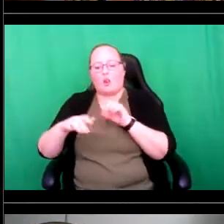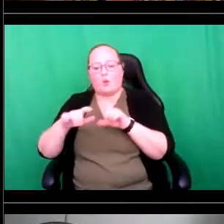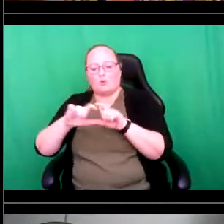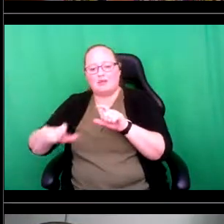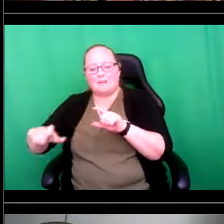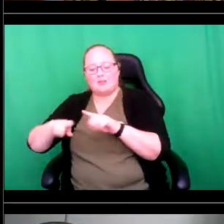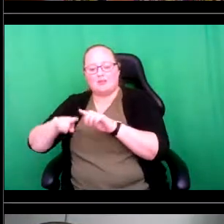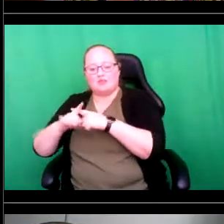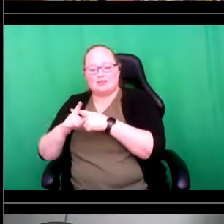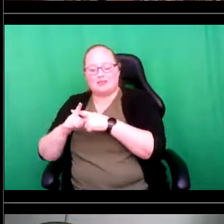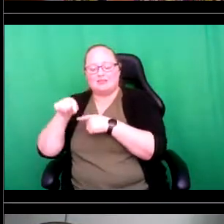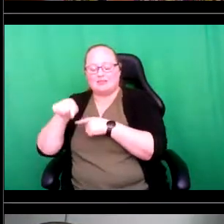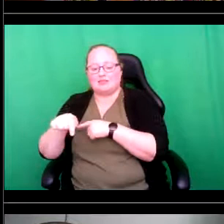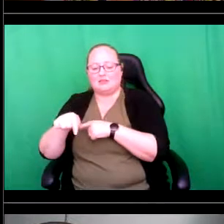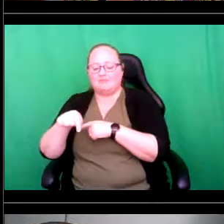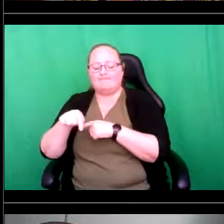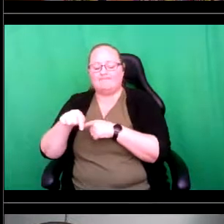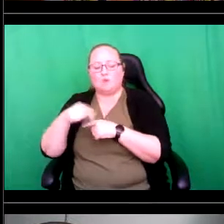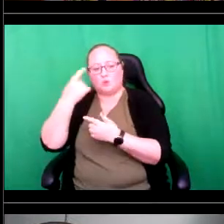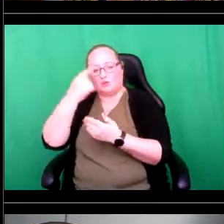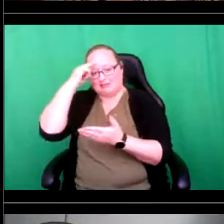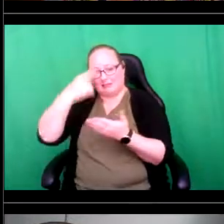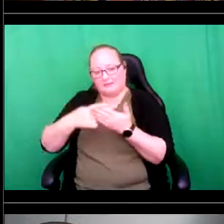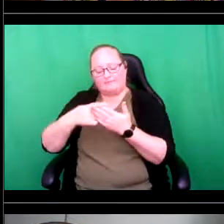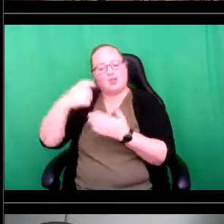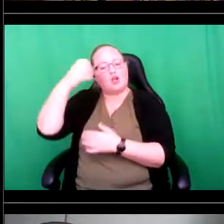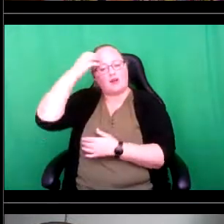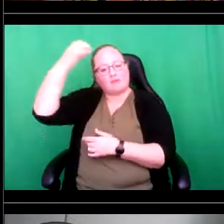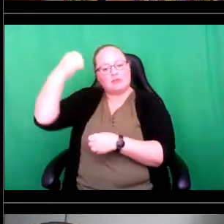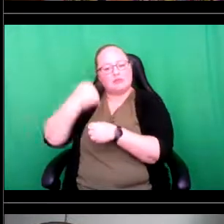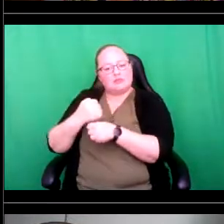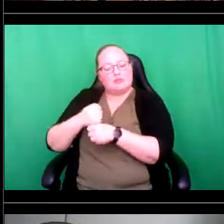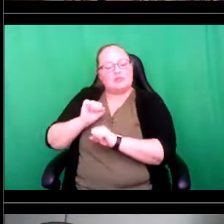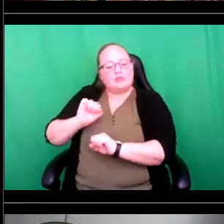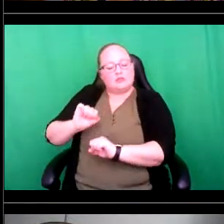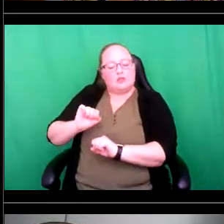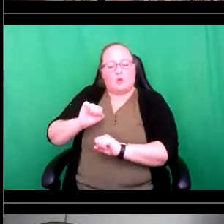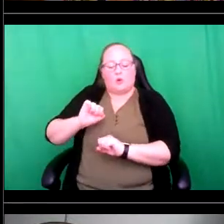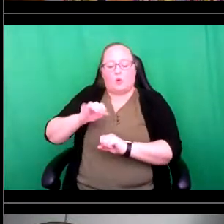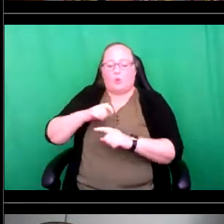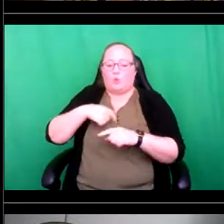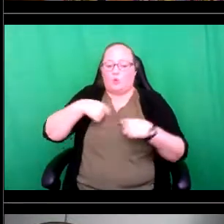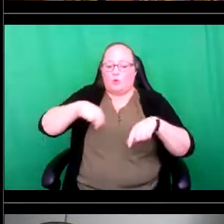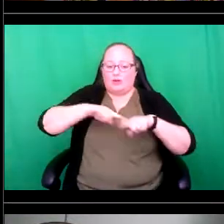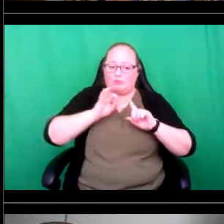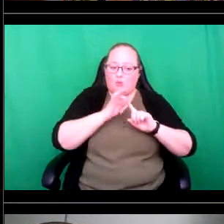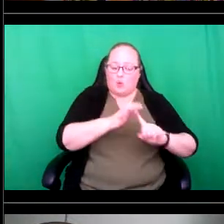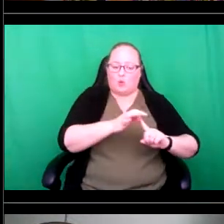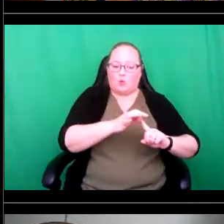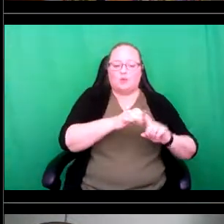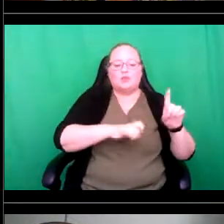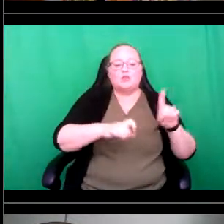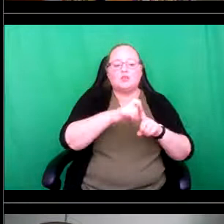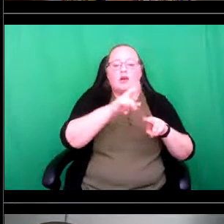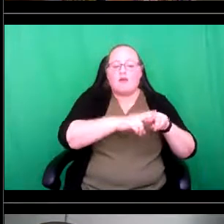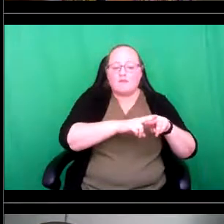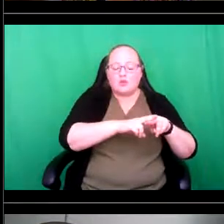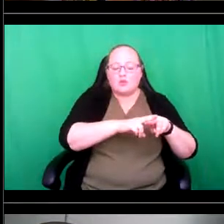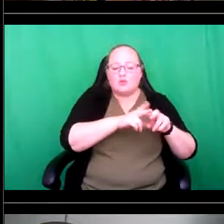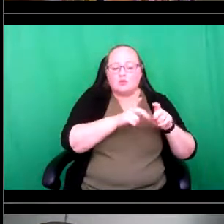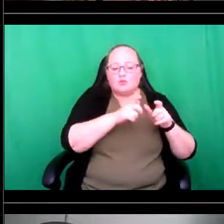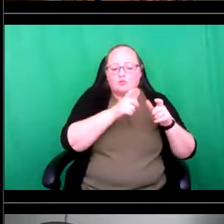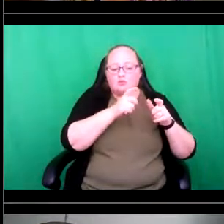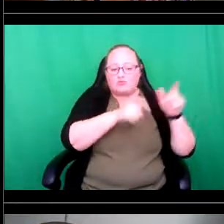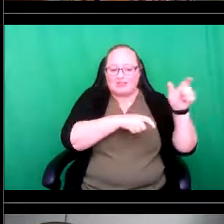the government. Our proposals are that Dartford residents would continue to be offered discounts at the